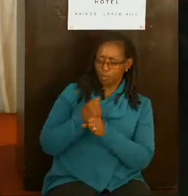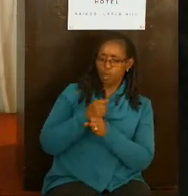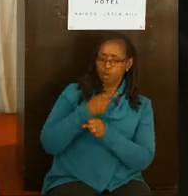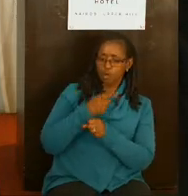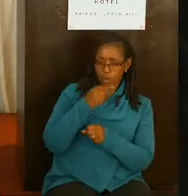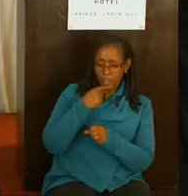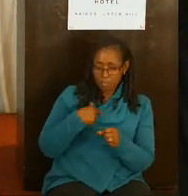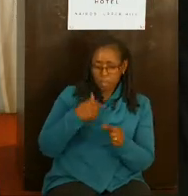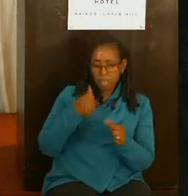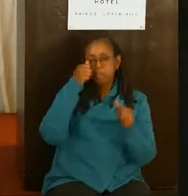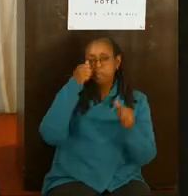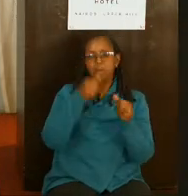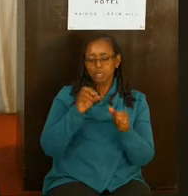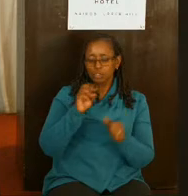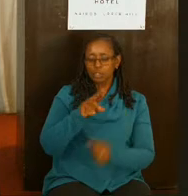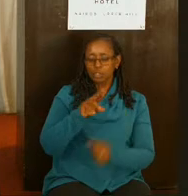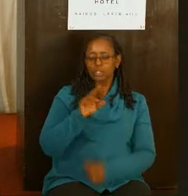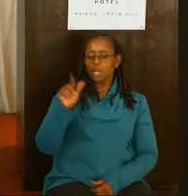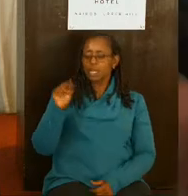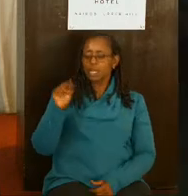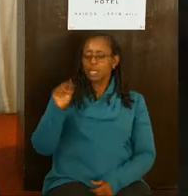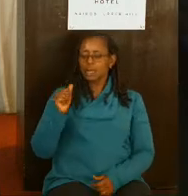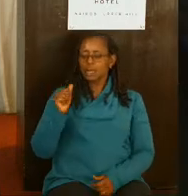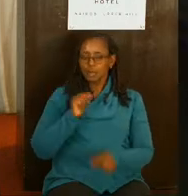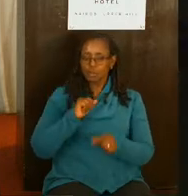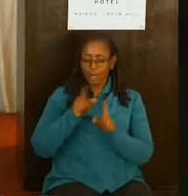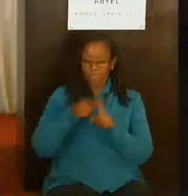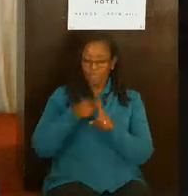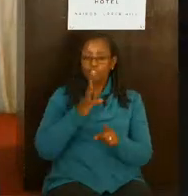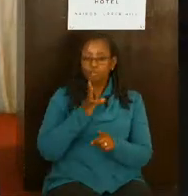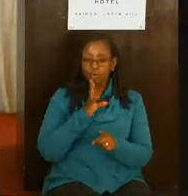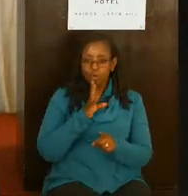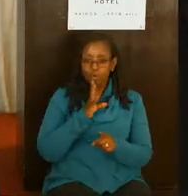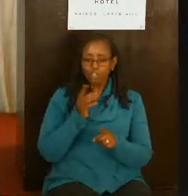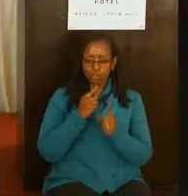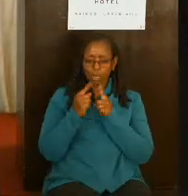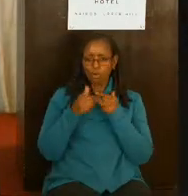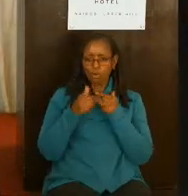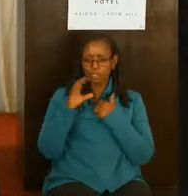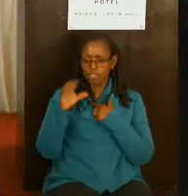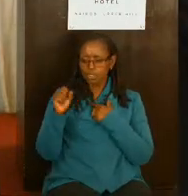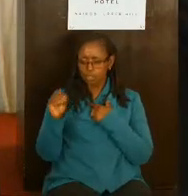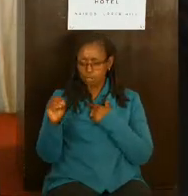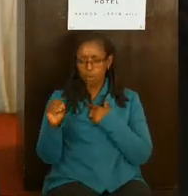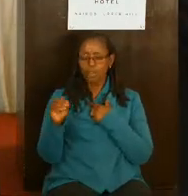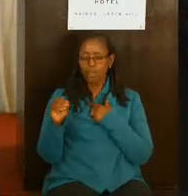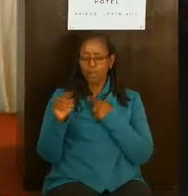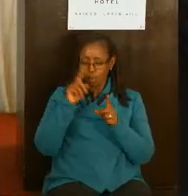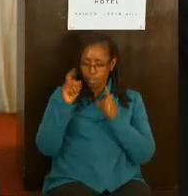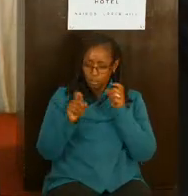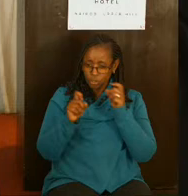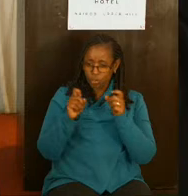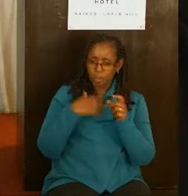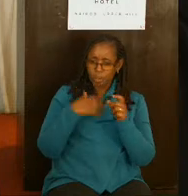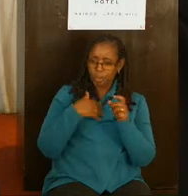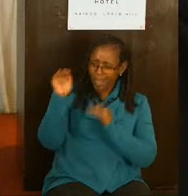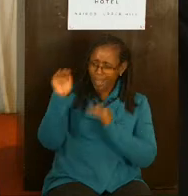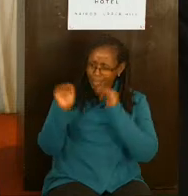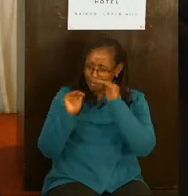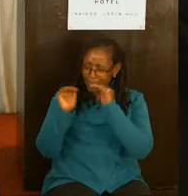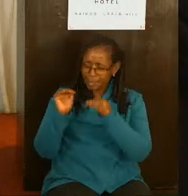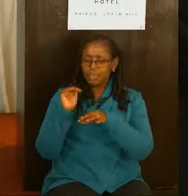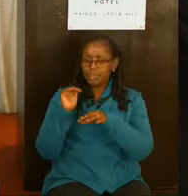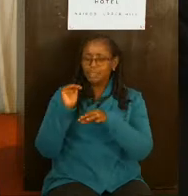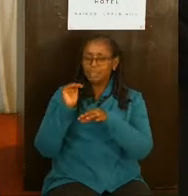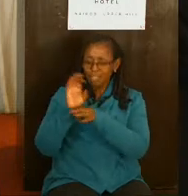that Dr Linda when she spoke and she spoke about csos the questions that went in our direction or about the church and I thought do I want to wade